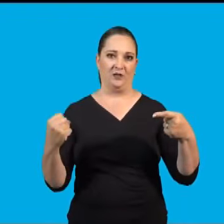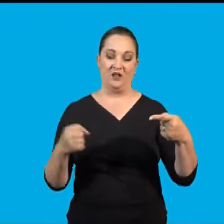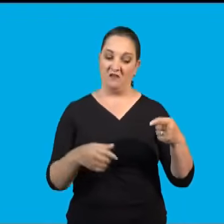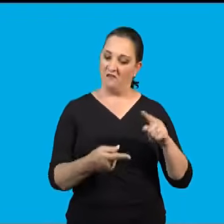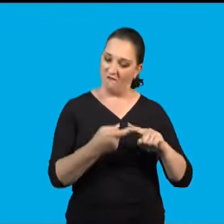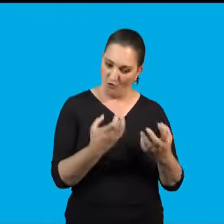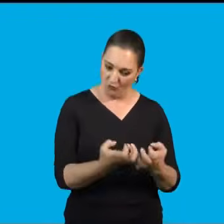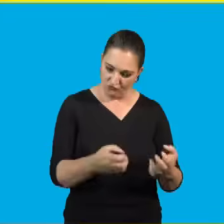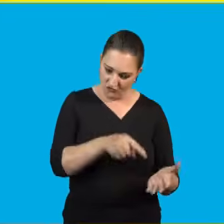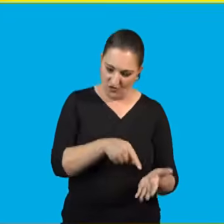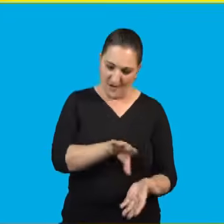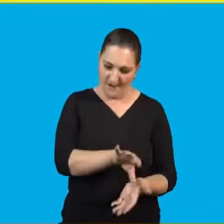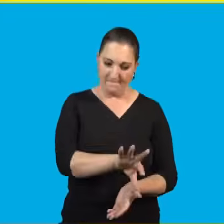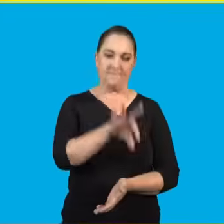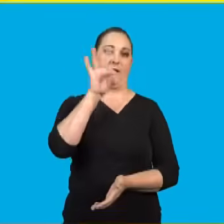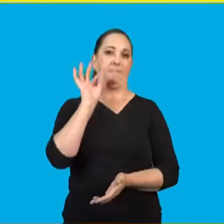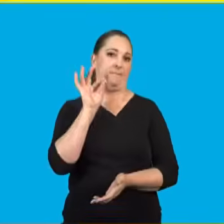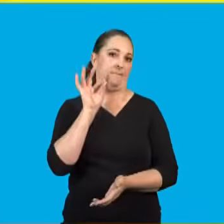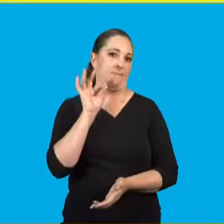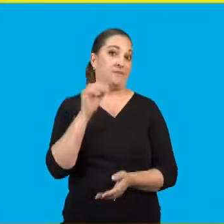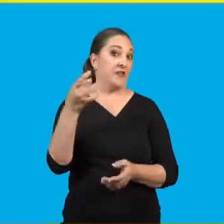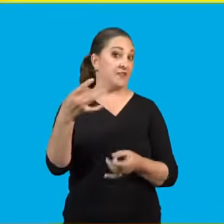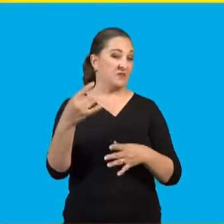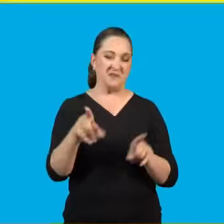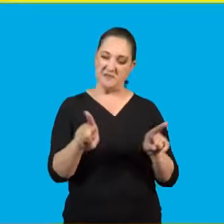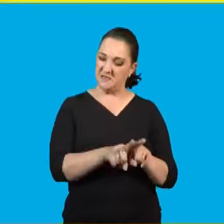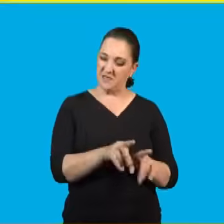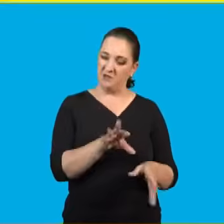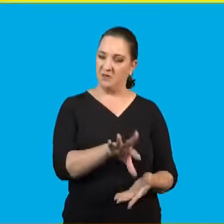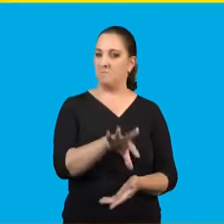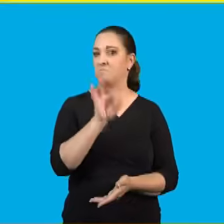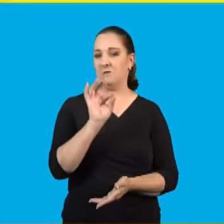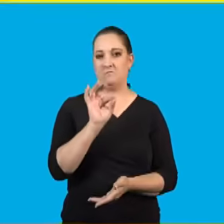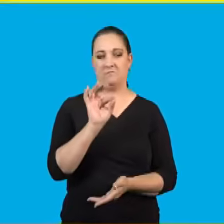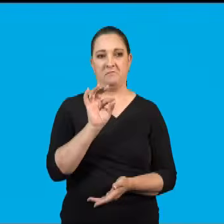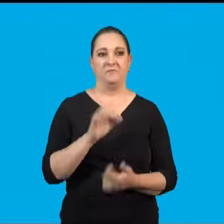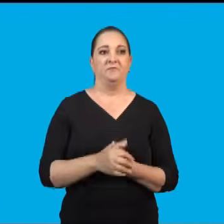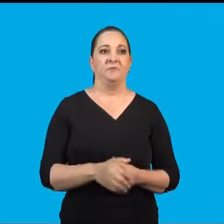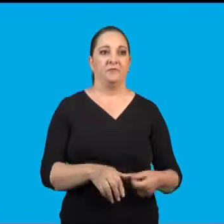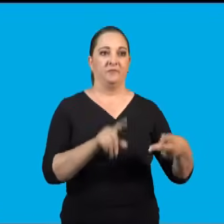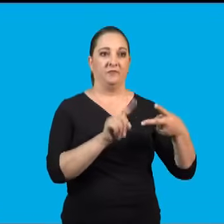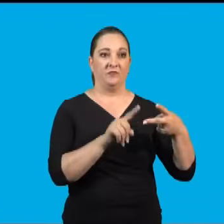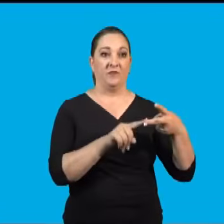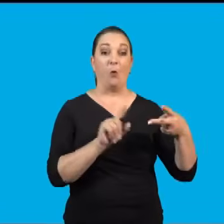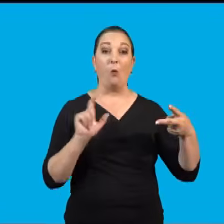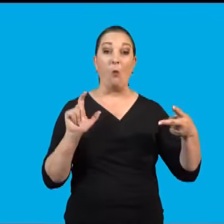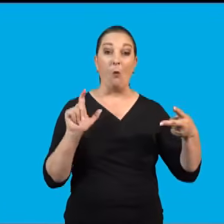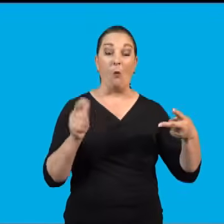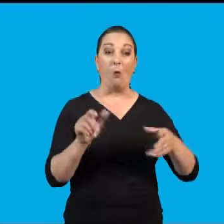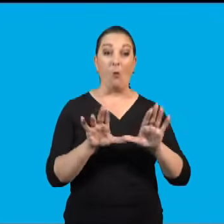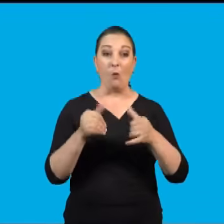not analyzing, you're not explaining, you're just taking the information as it is. To bring all